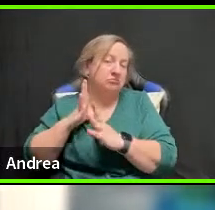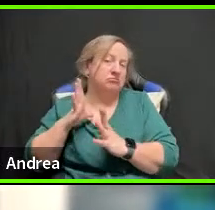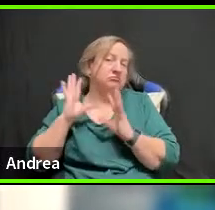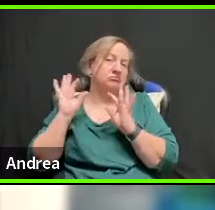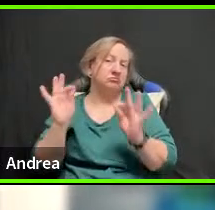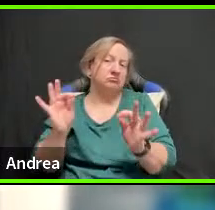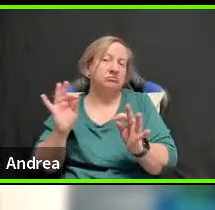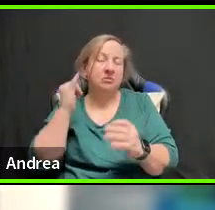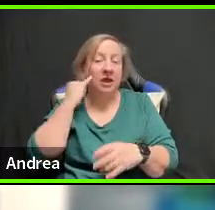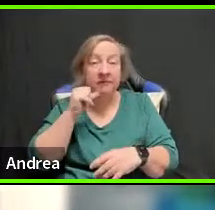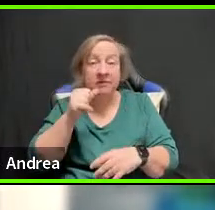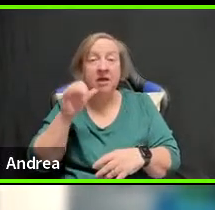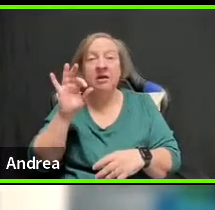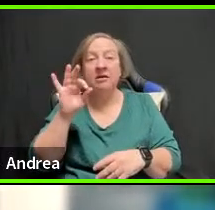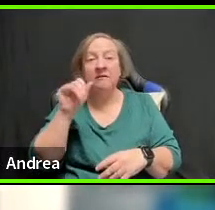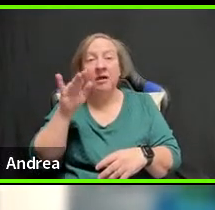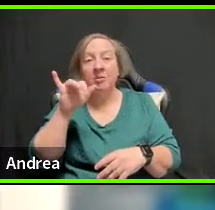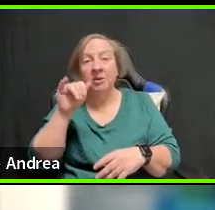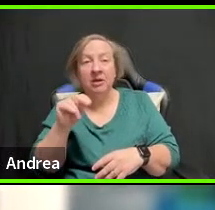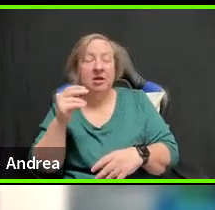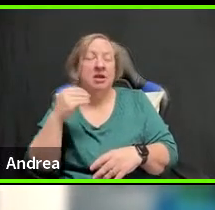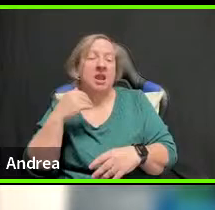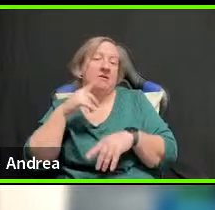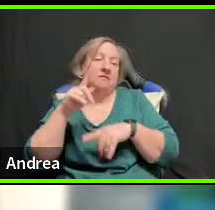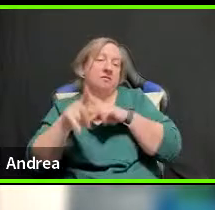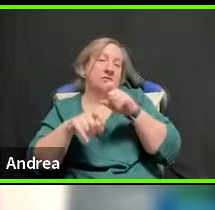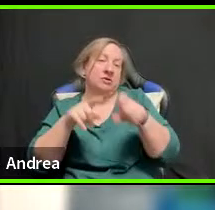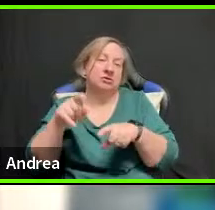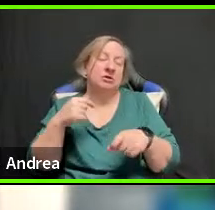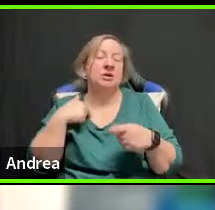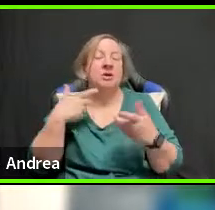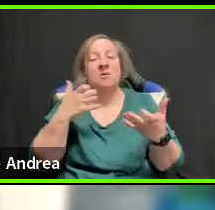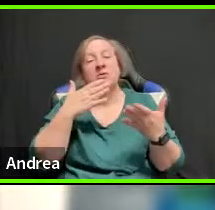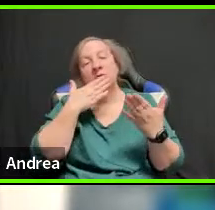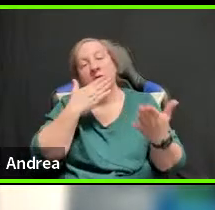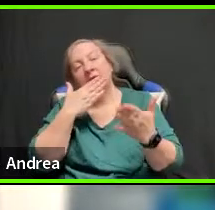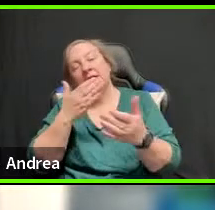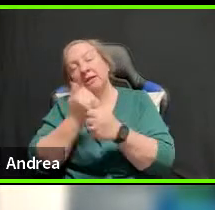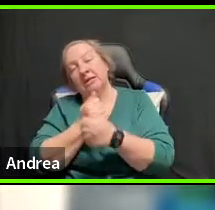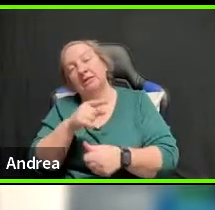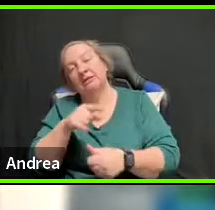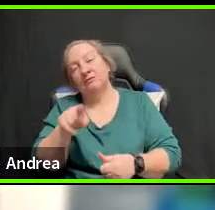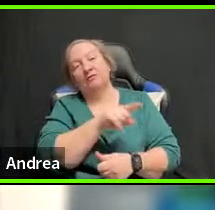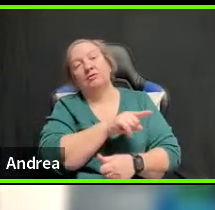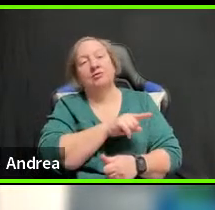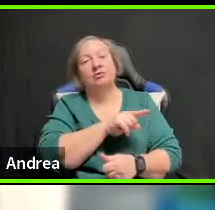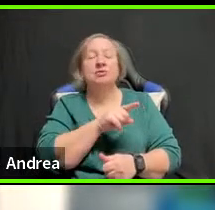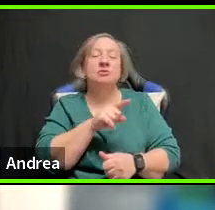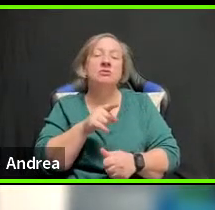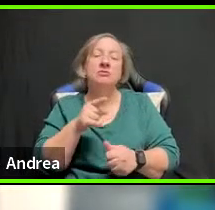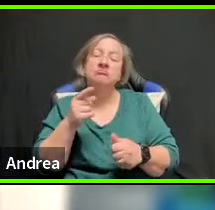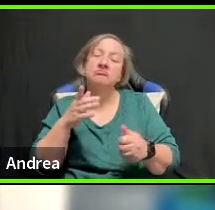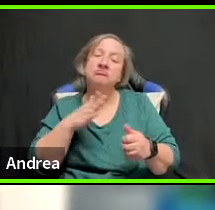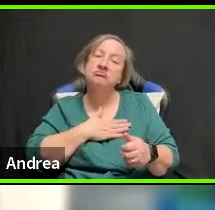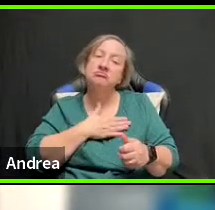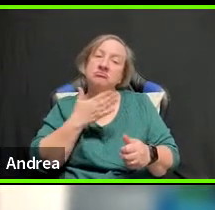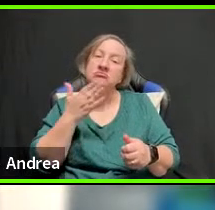not, Fabian has some questions. But I do want to thank each of you for being